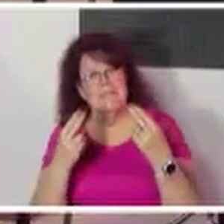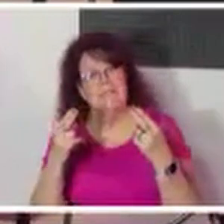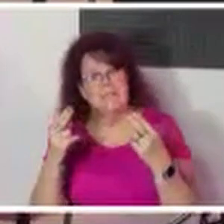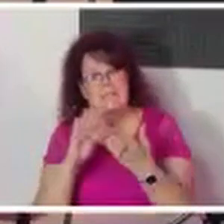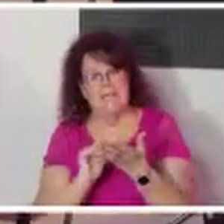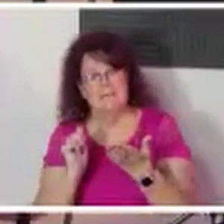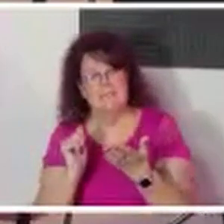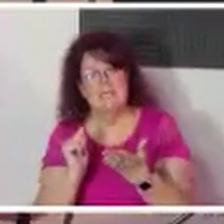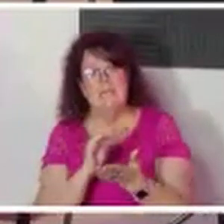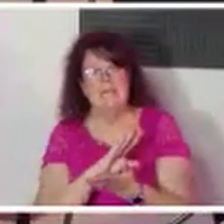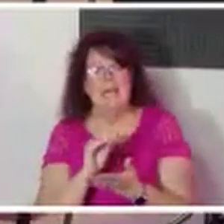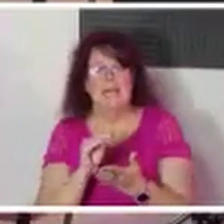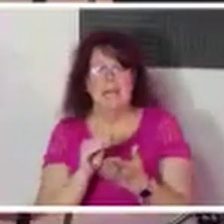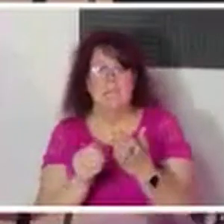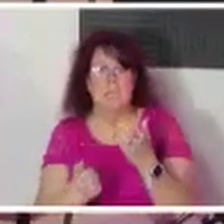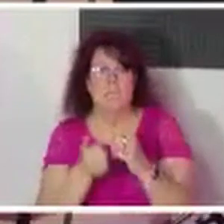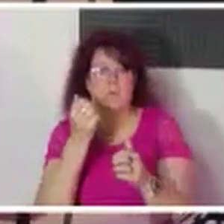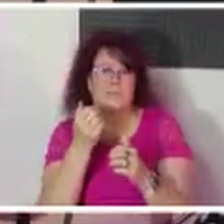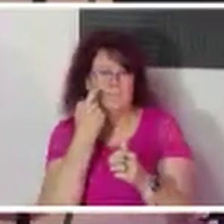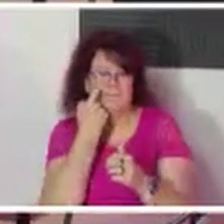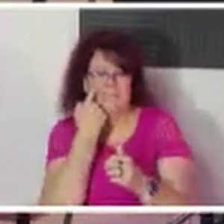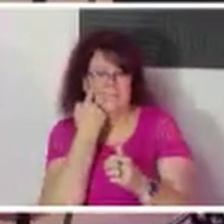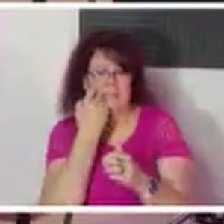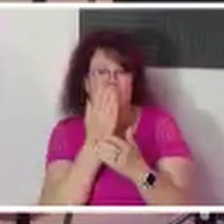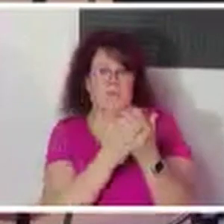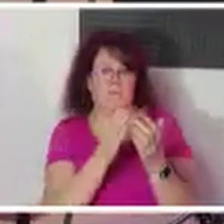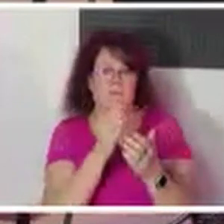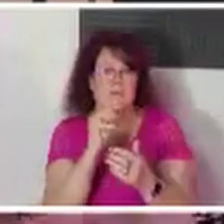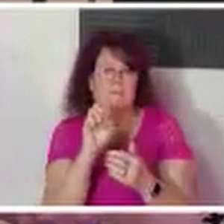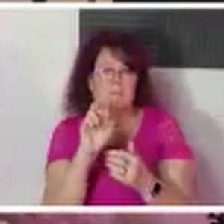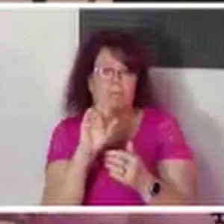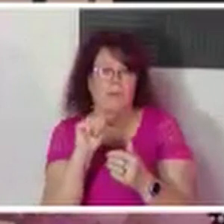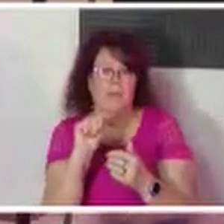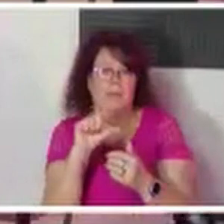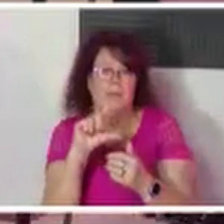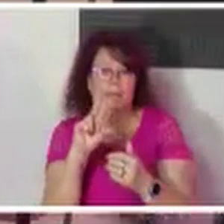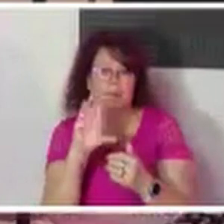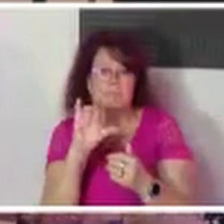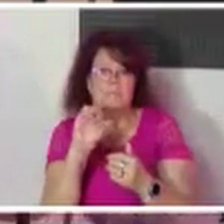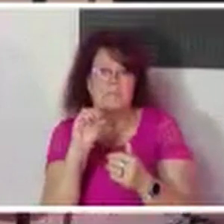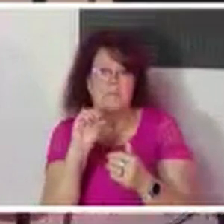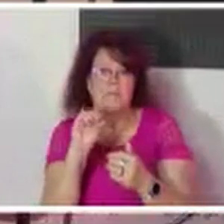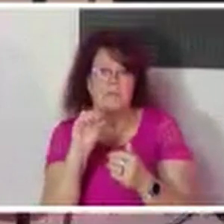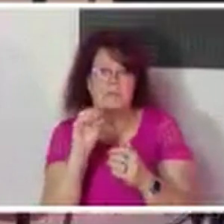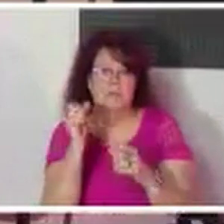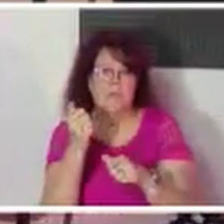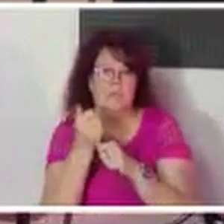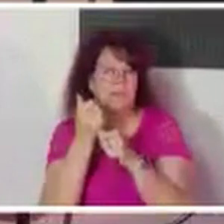most recently, I was a part of the Free Melissa Lucio campaign, and she got to stay on her execution this week and woke up this morning.